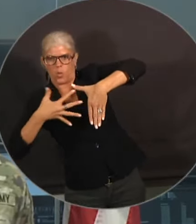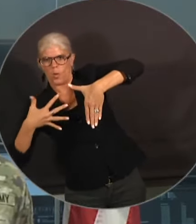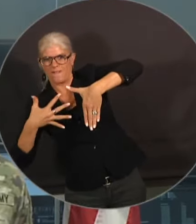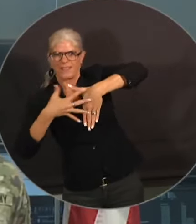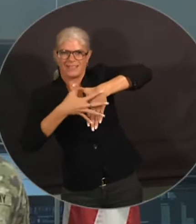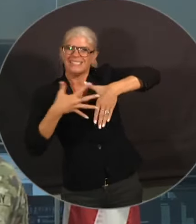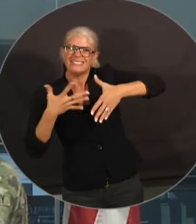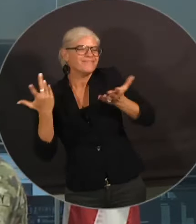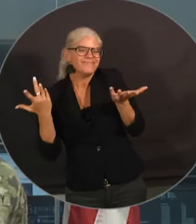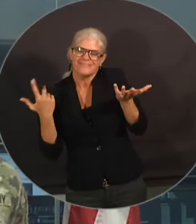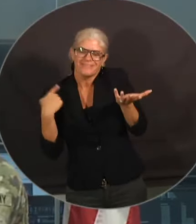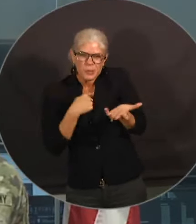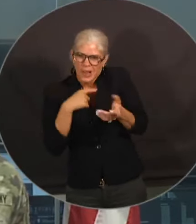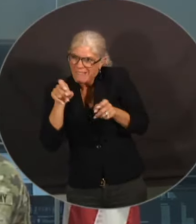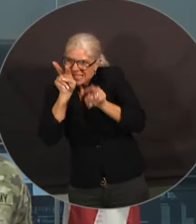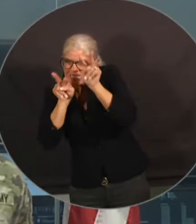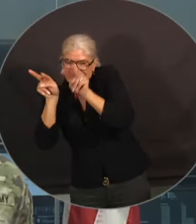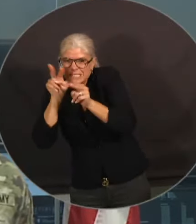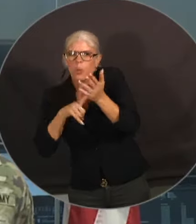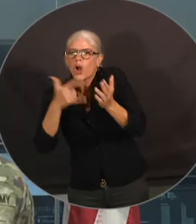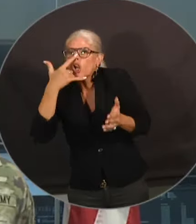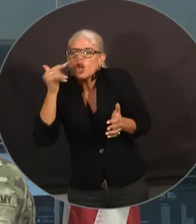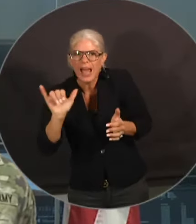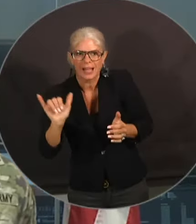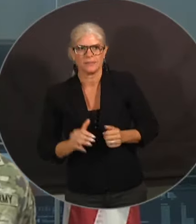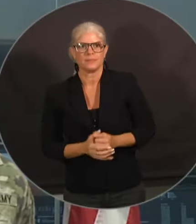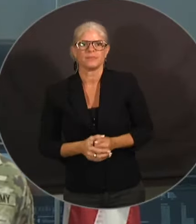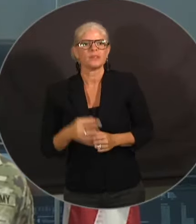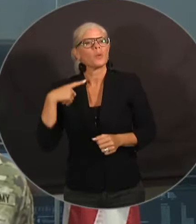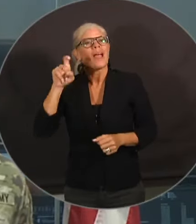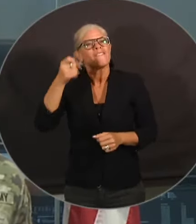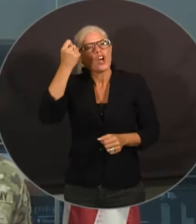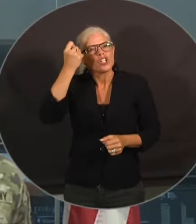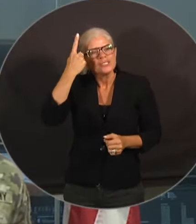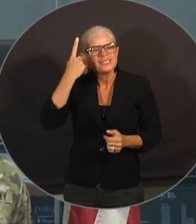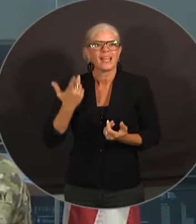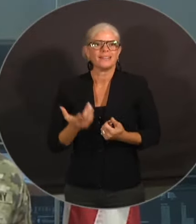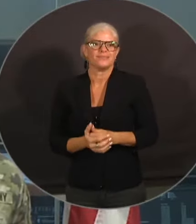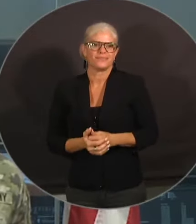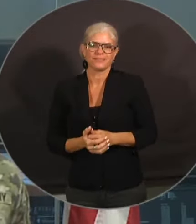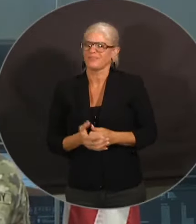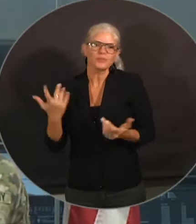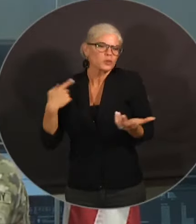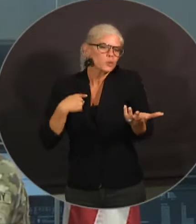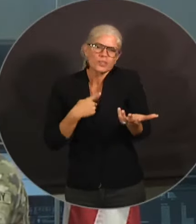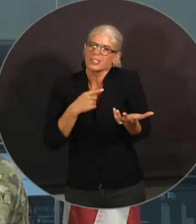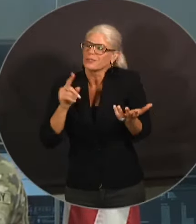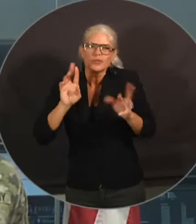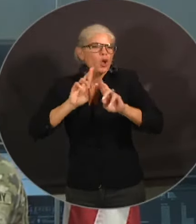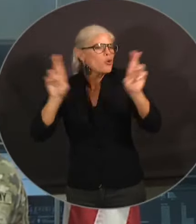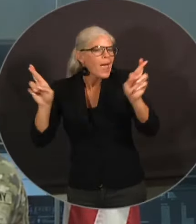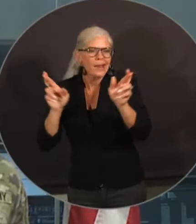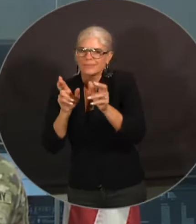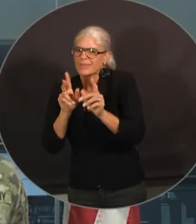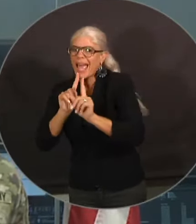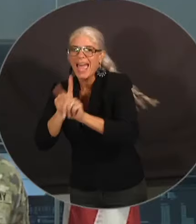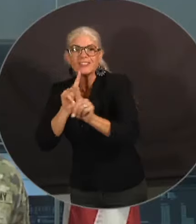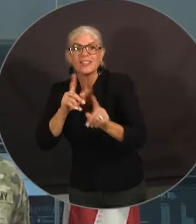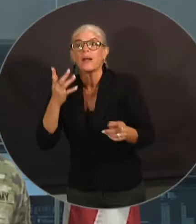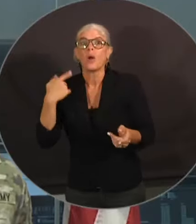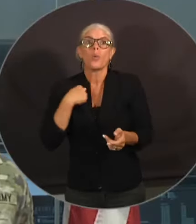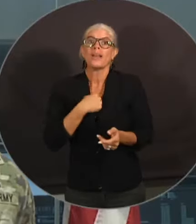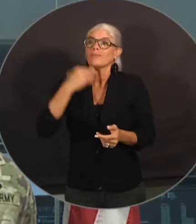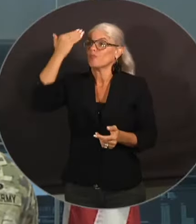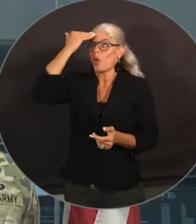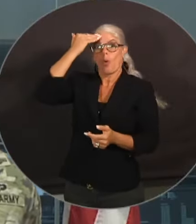seriously. They know that they have the potentially going to be called upon to execute a response that has just not been something that they've been called upon